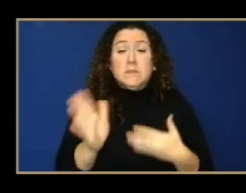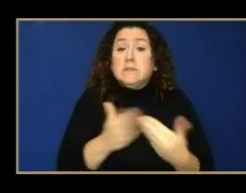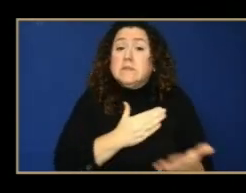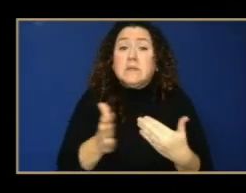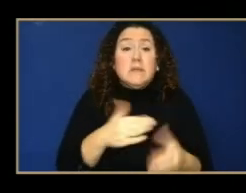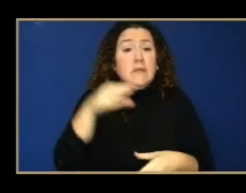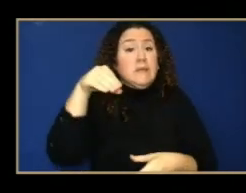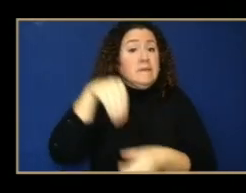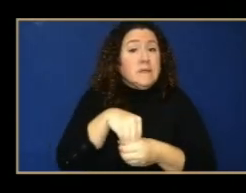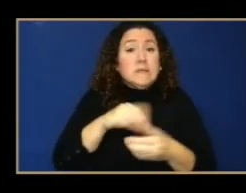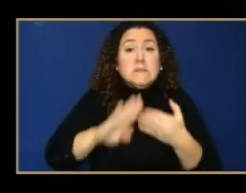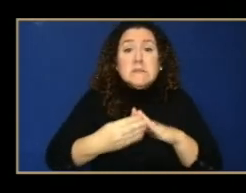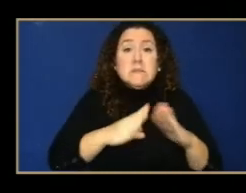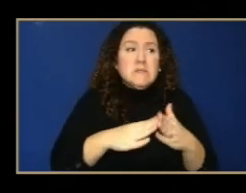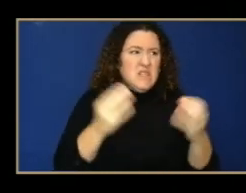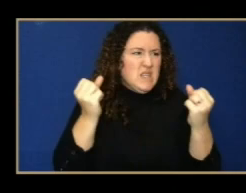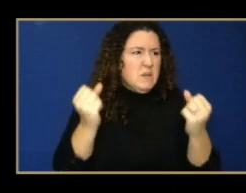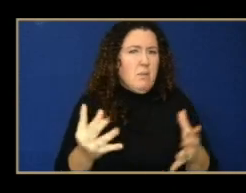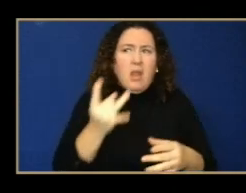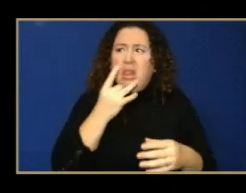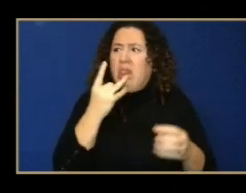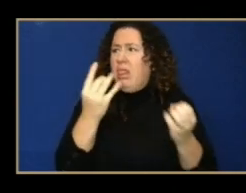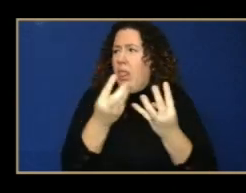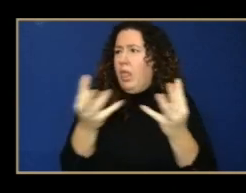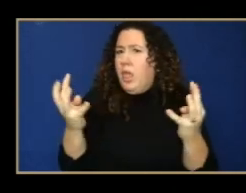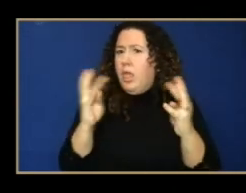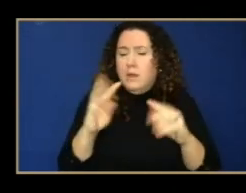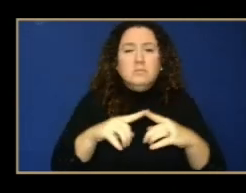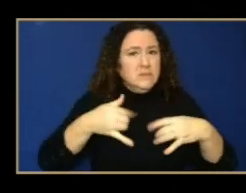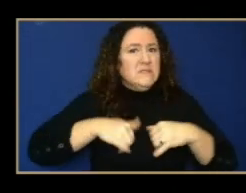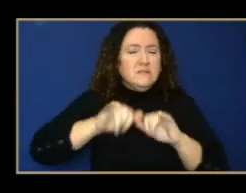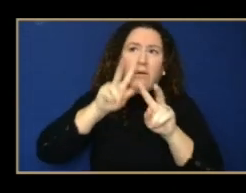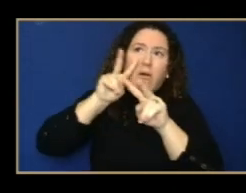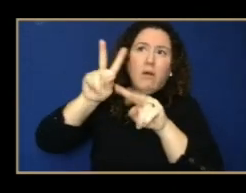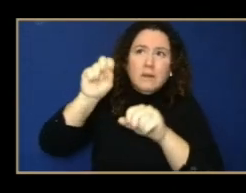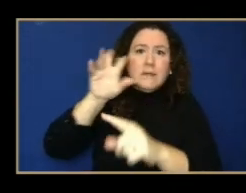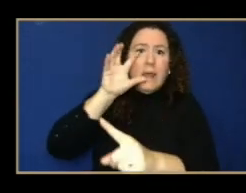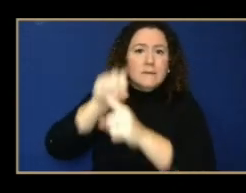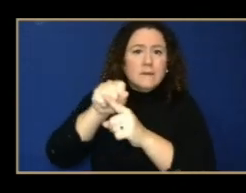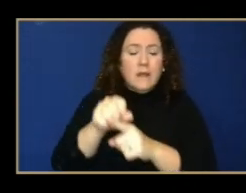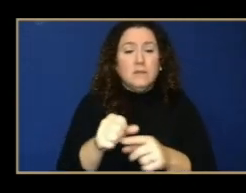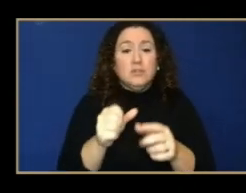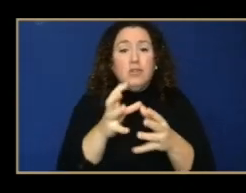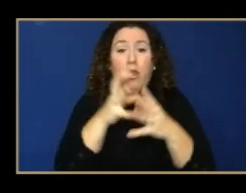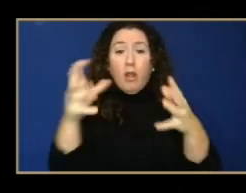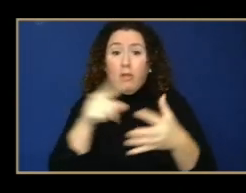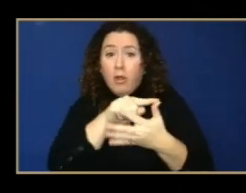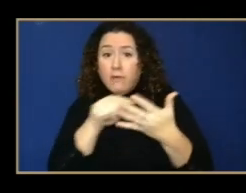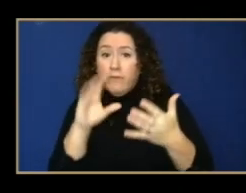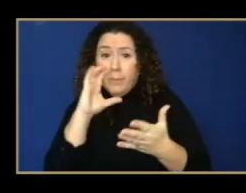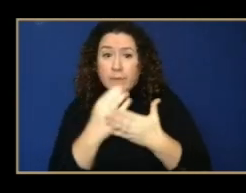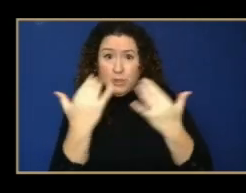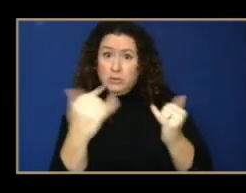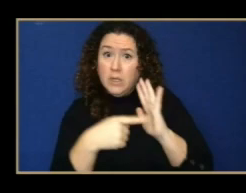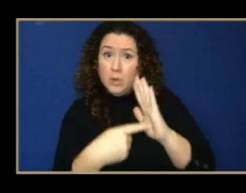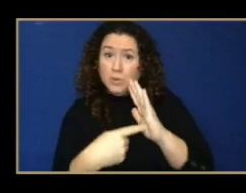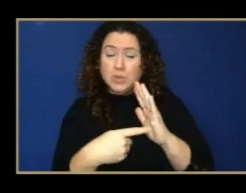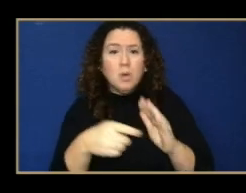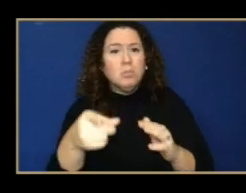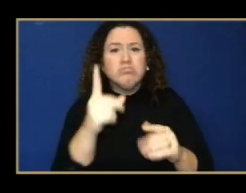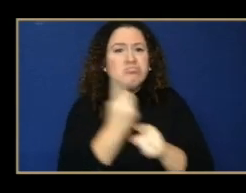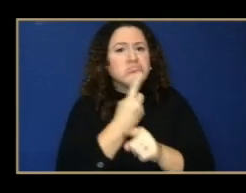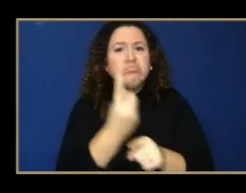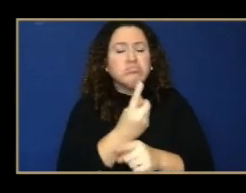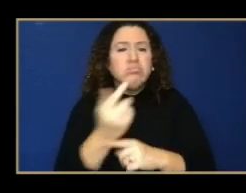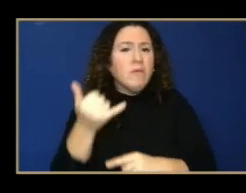the sky. Many of these photos that have been submitted here and that we're showing have been taken with phones and with small cameras and so forth. I like photos